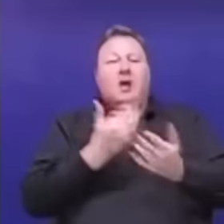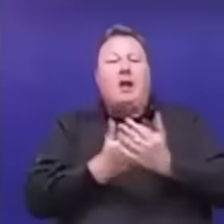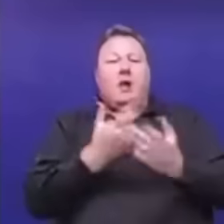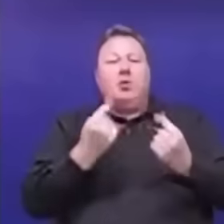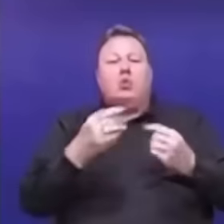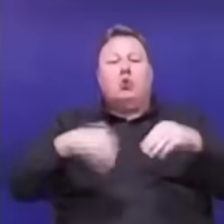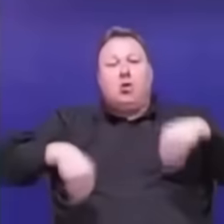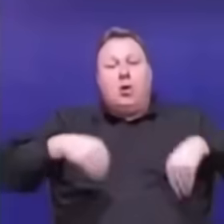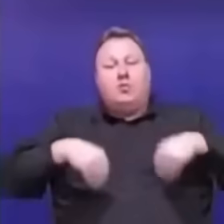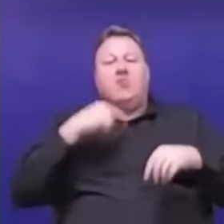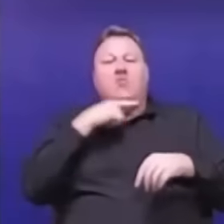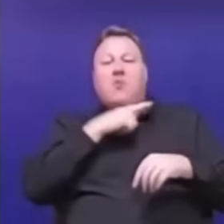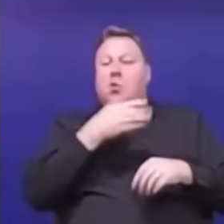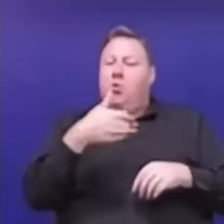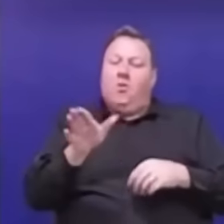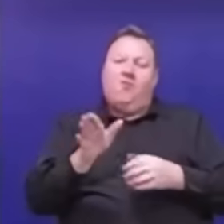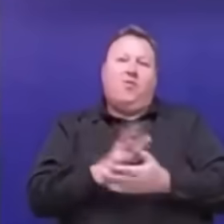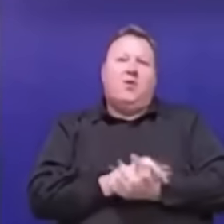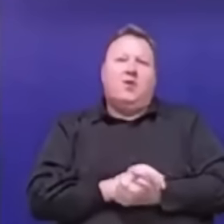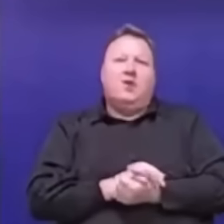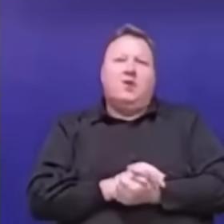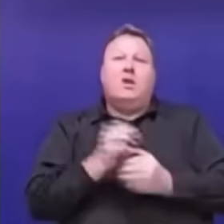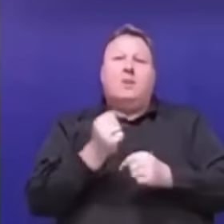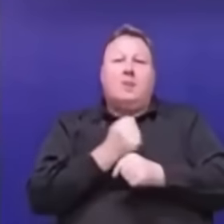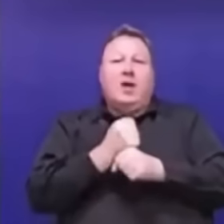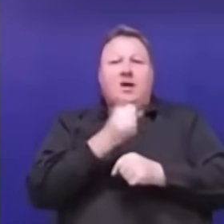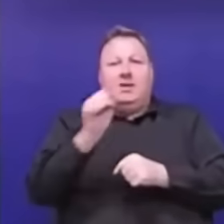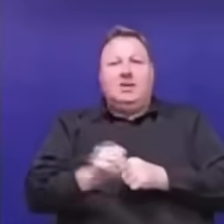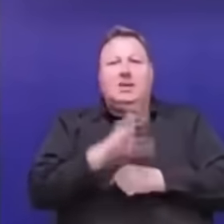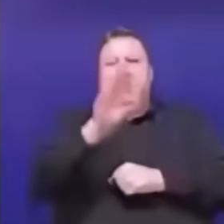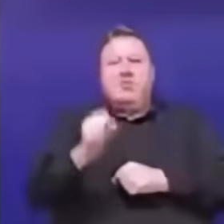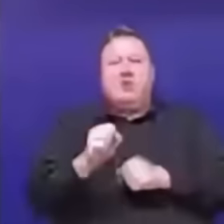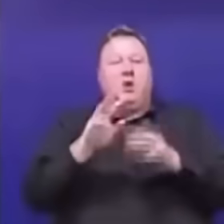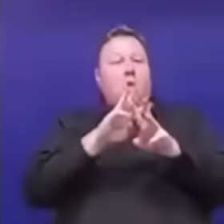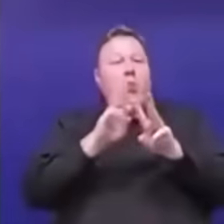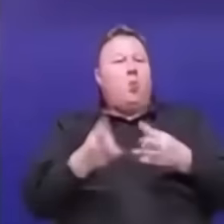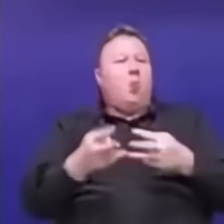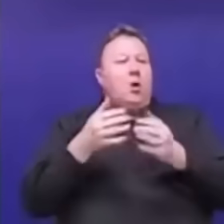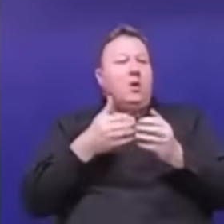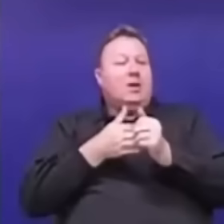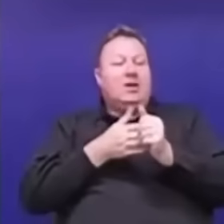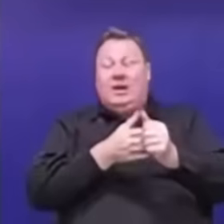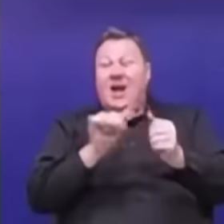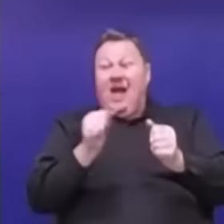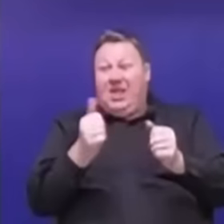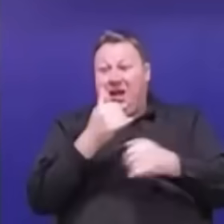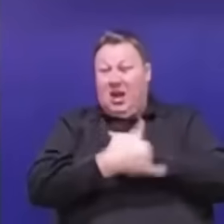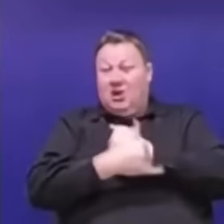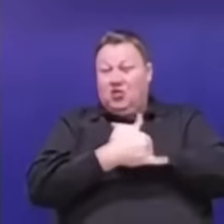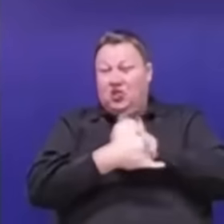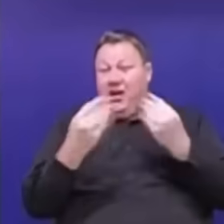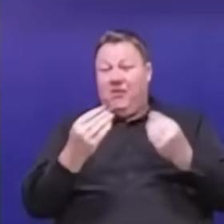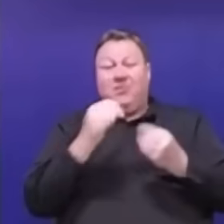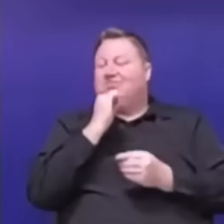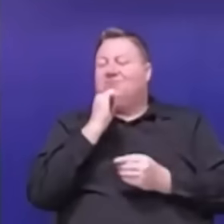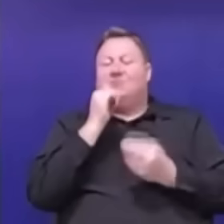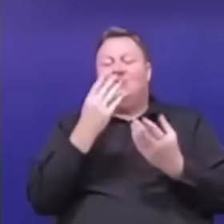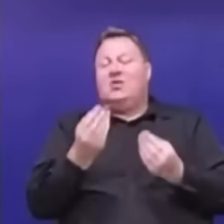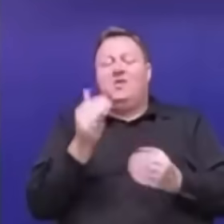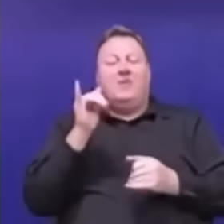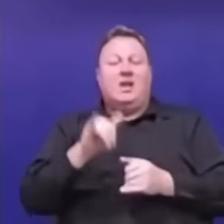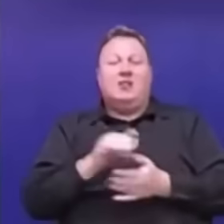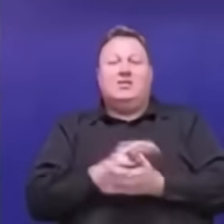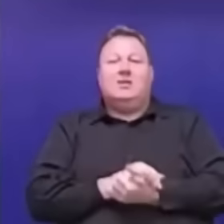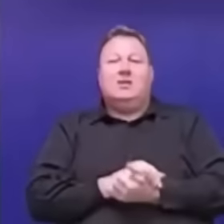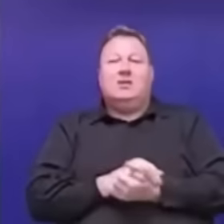corruption that will indeed make South Africa a world leader. I'm not aware of any other country that has done what we aim to do. Once